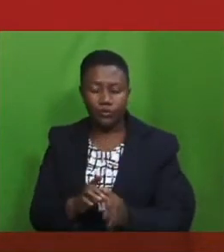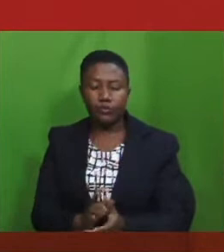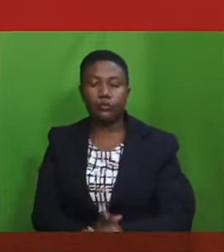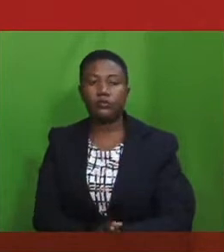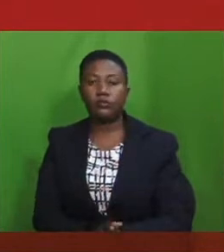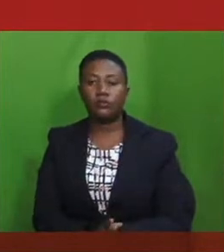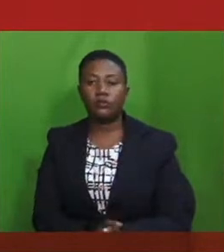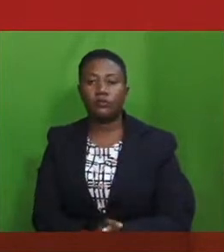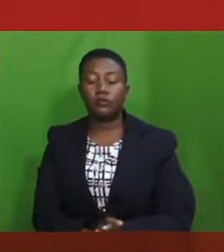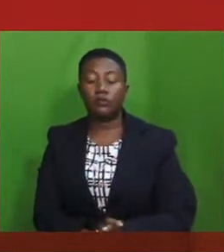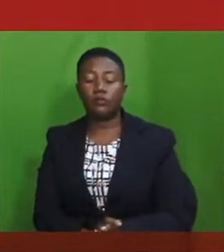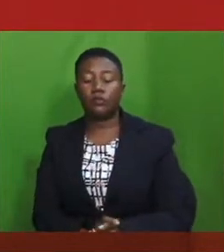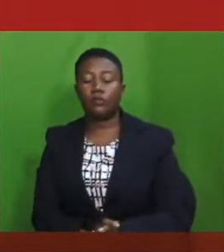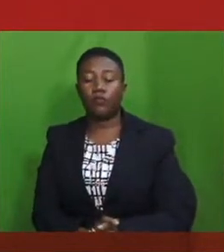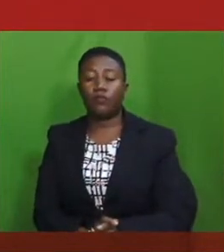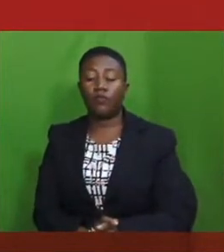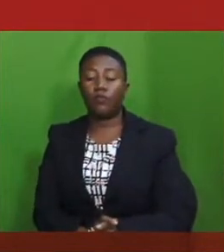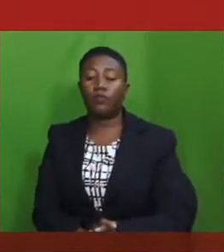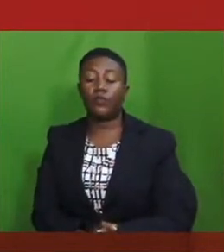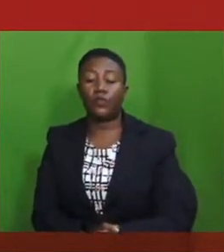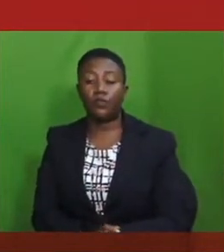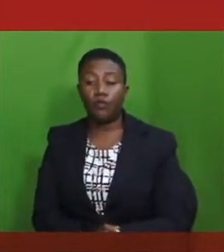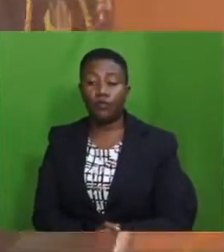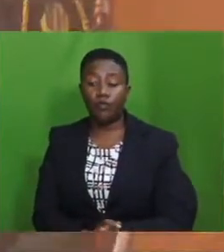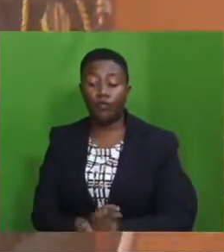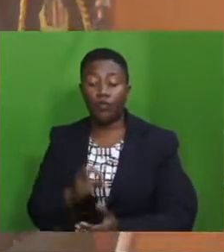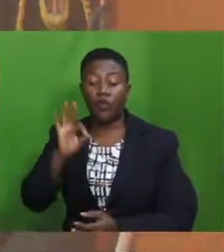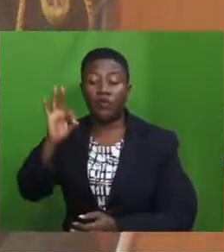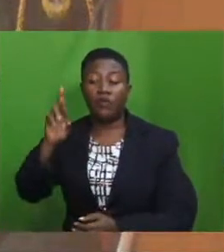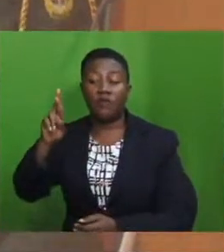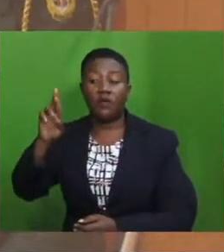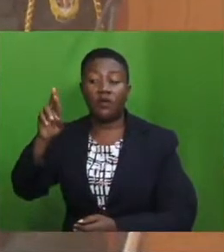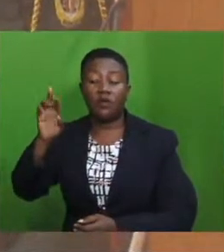We also have His Excellency Fernando